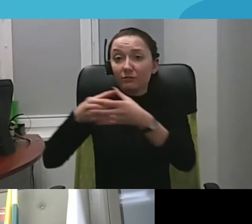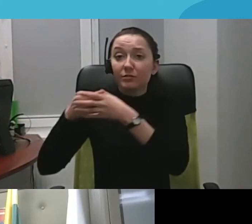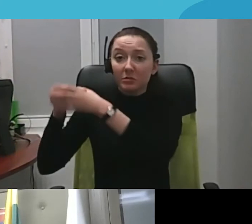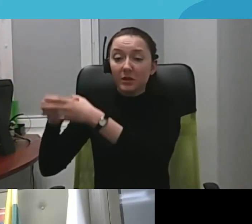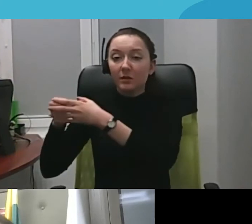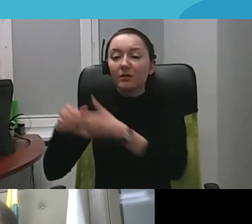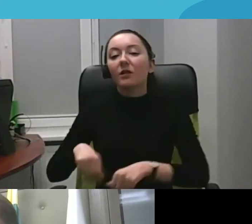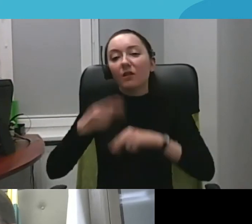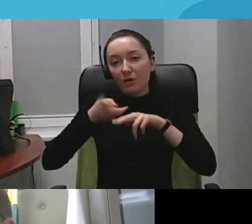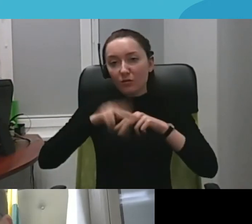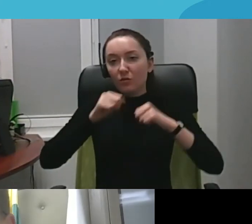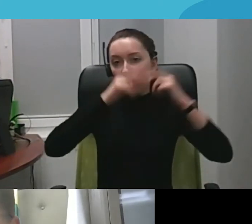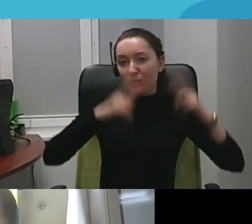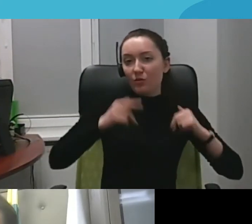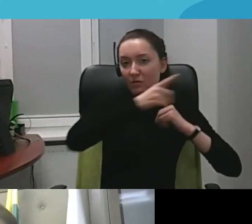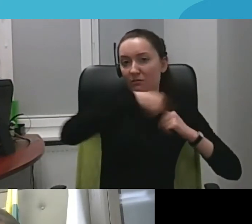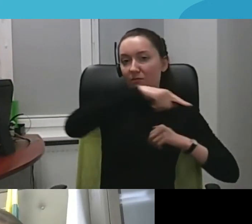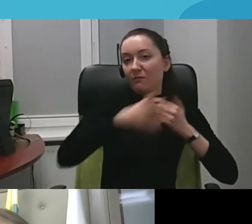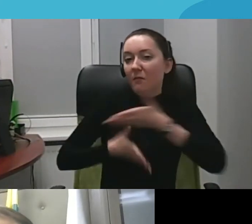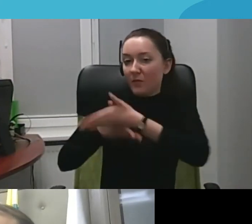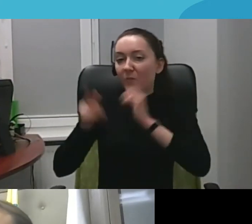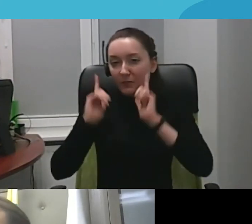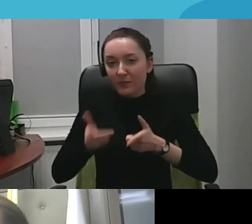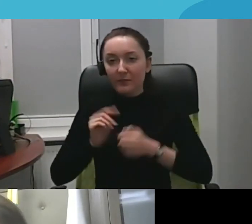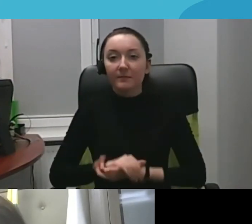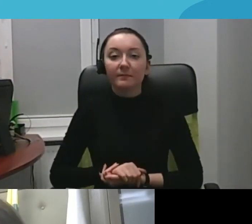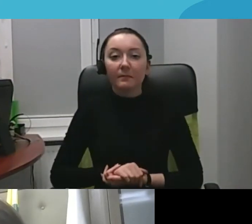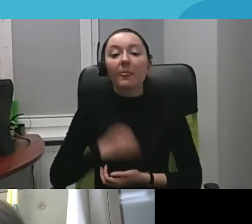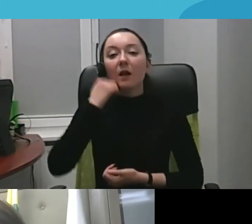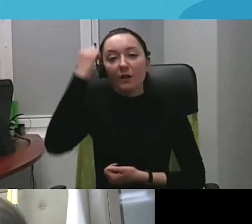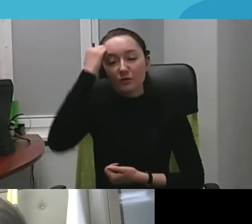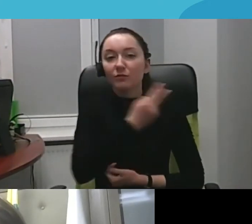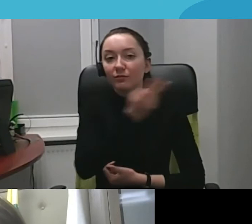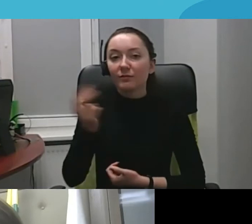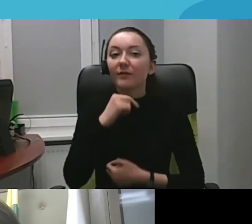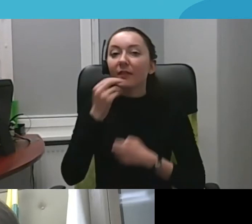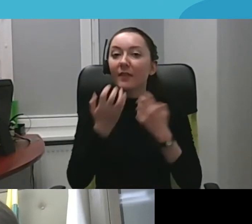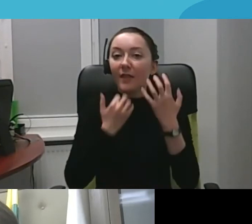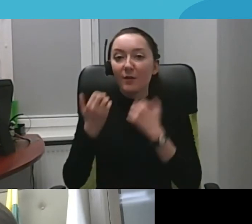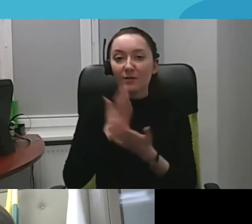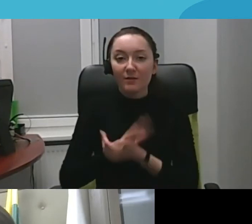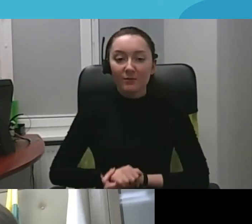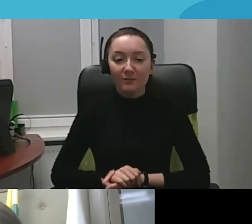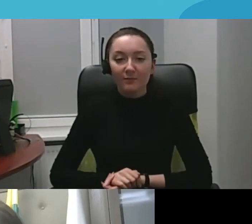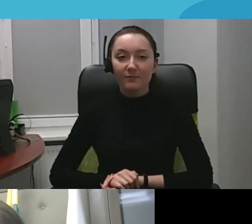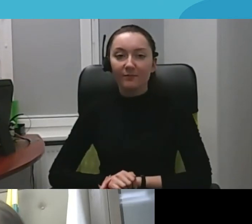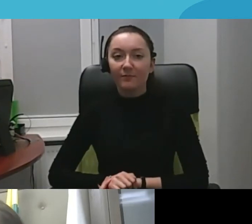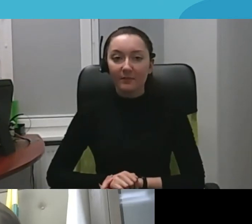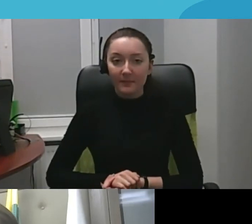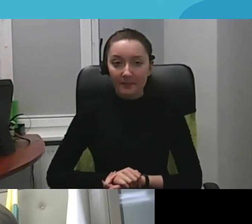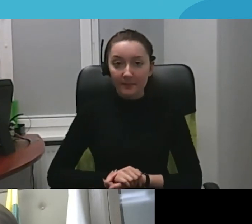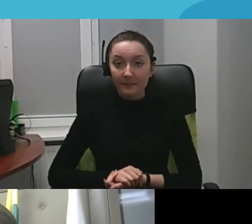attention. Thank you. I saw Enira nodding the head, so to renew all the judicial